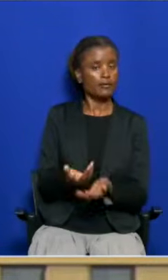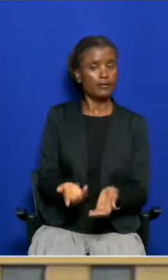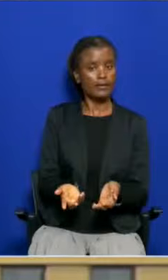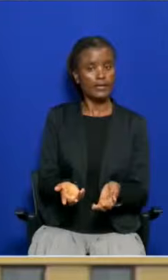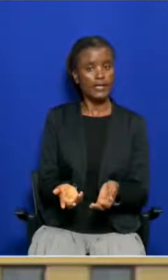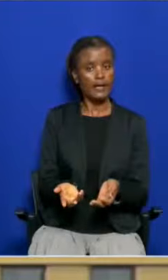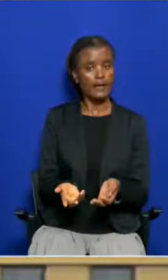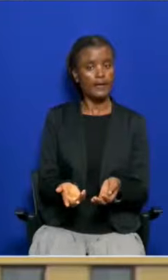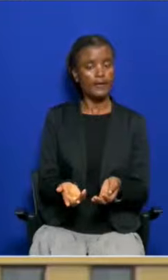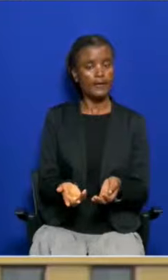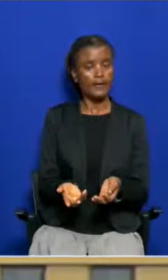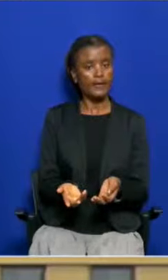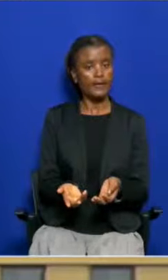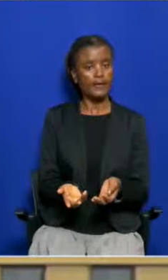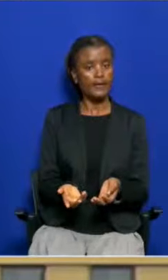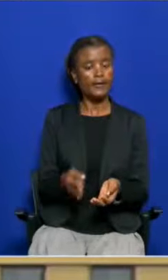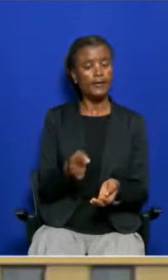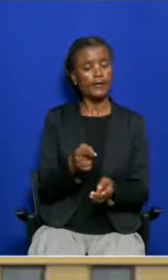to Mr. Msibi's